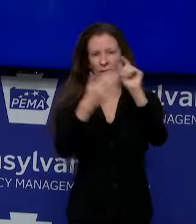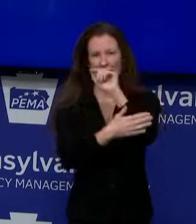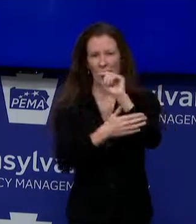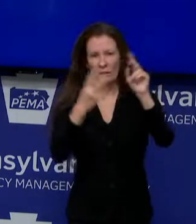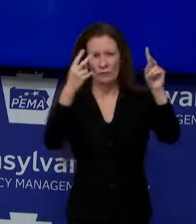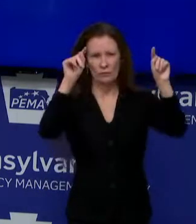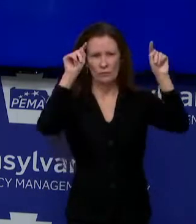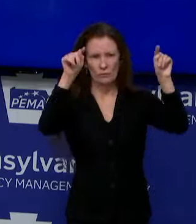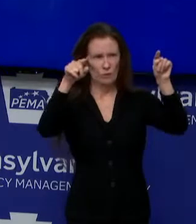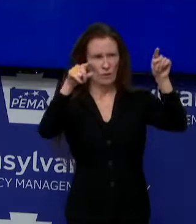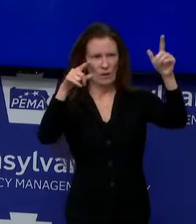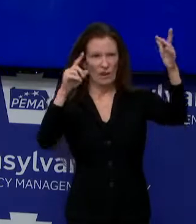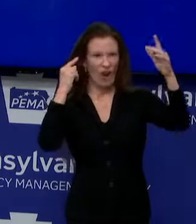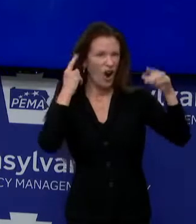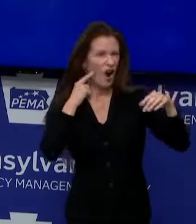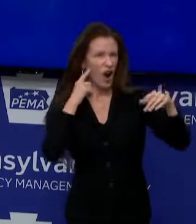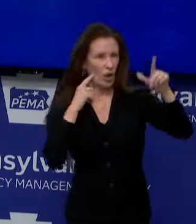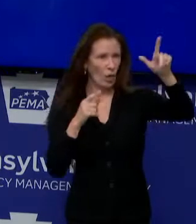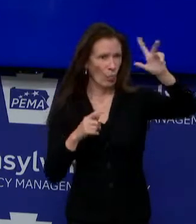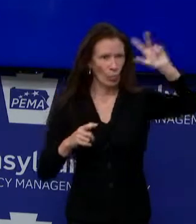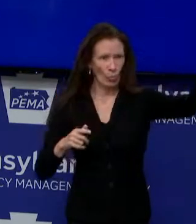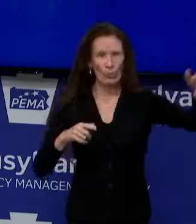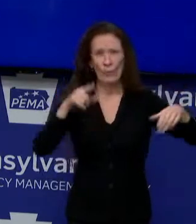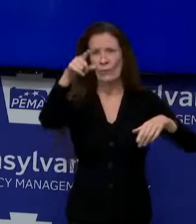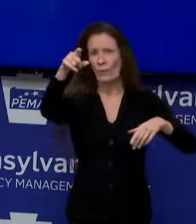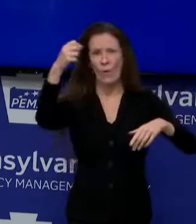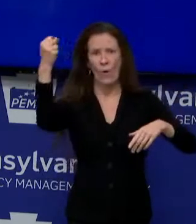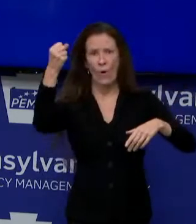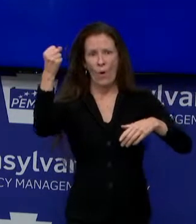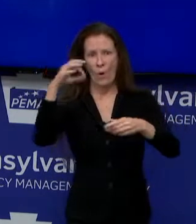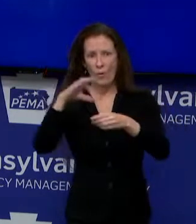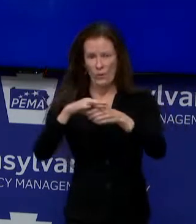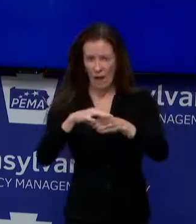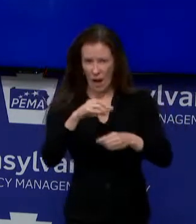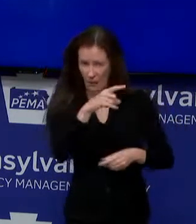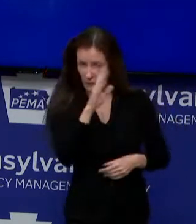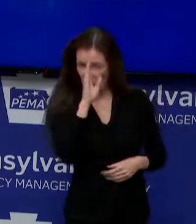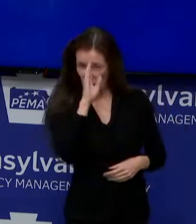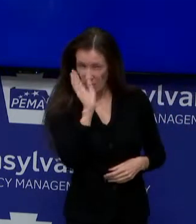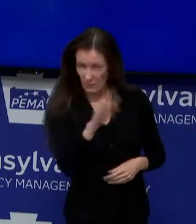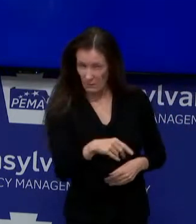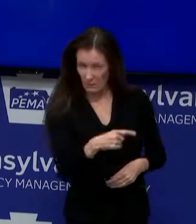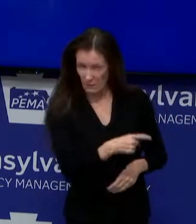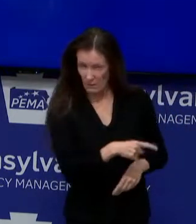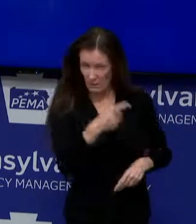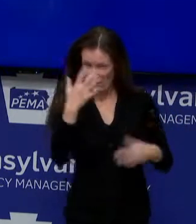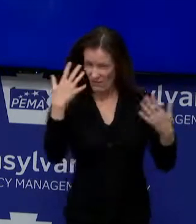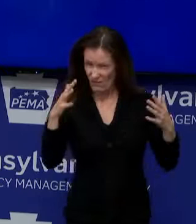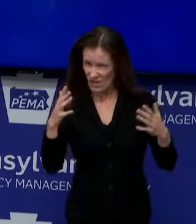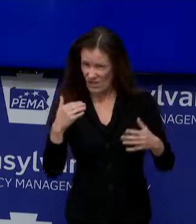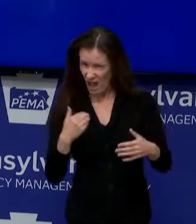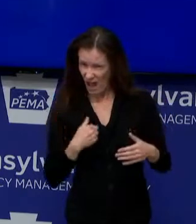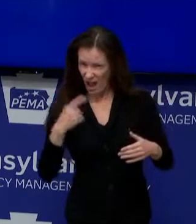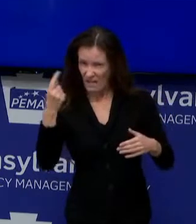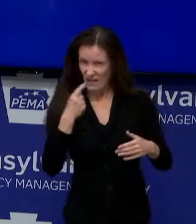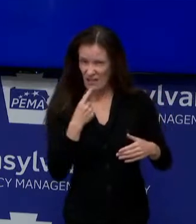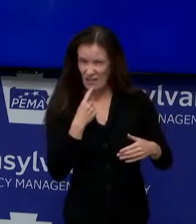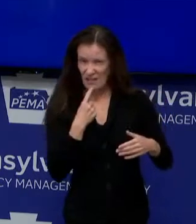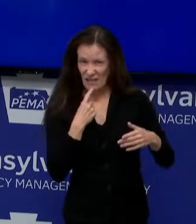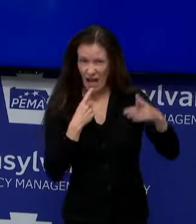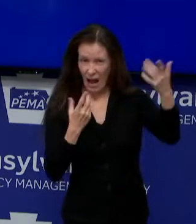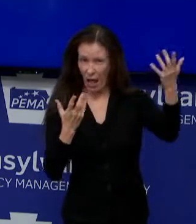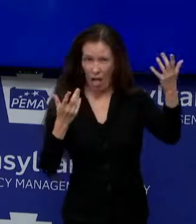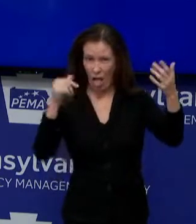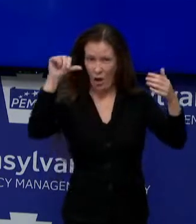dates are counted, one person wins. If they're not, another person wins. Obviously, a testament to every vote counting, of course. But